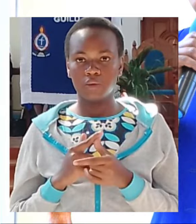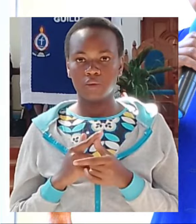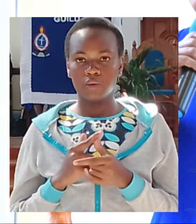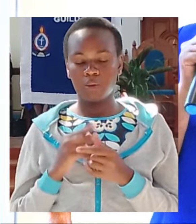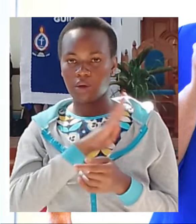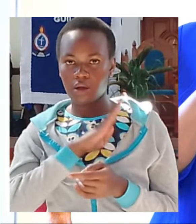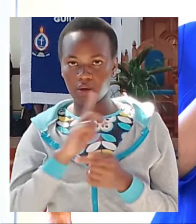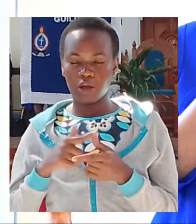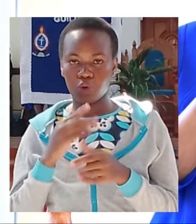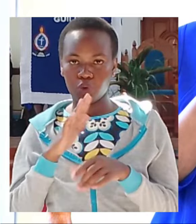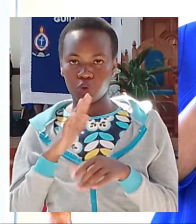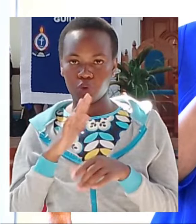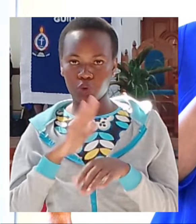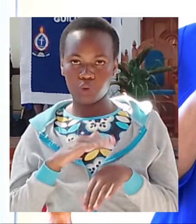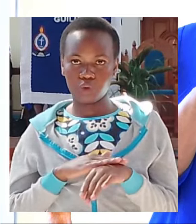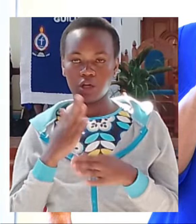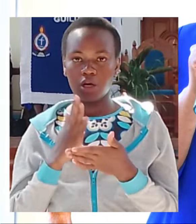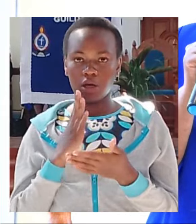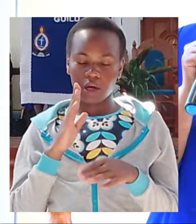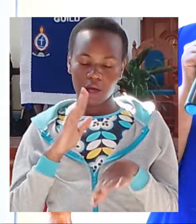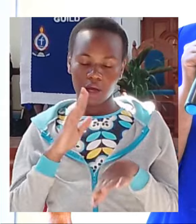is justifiable and right.